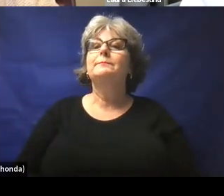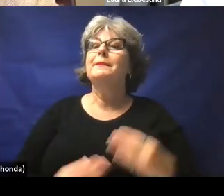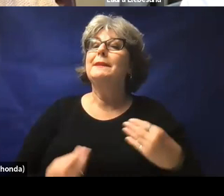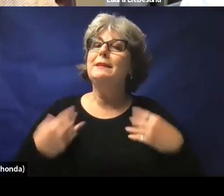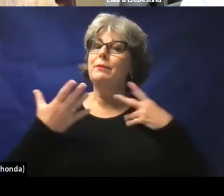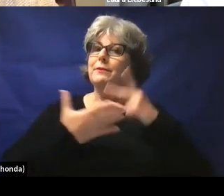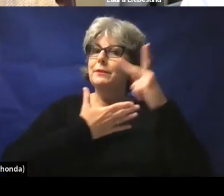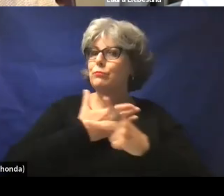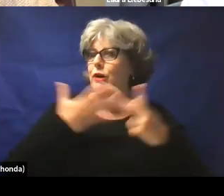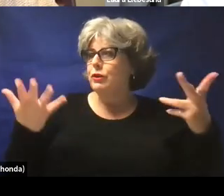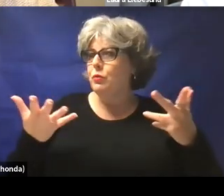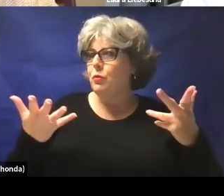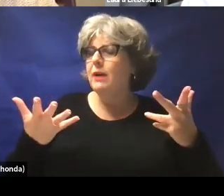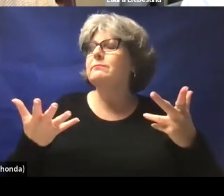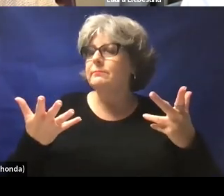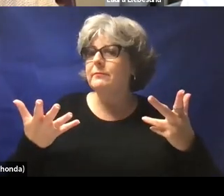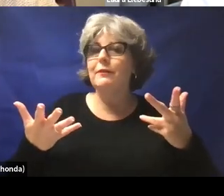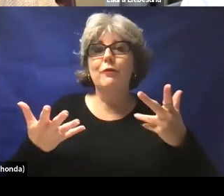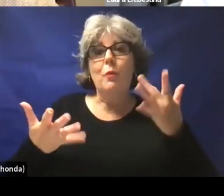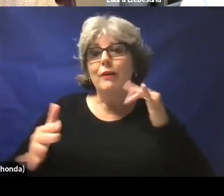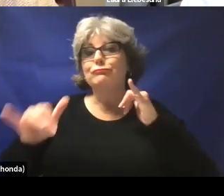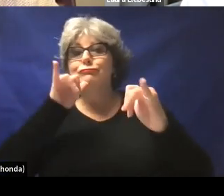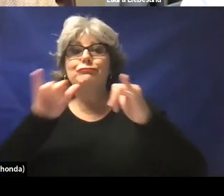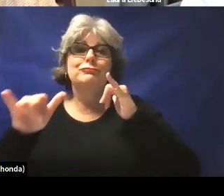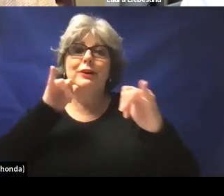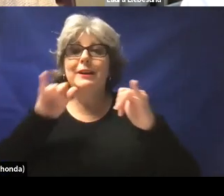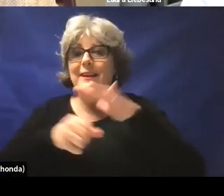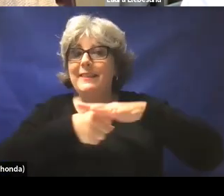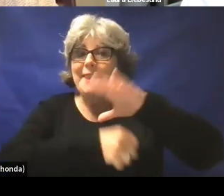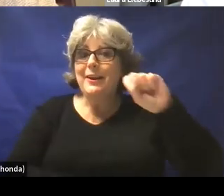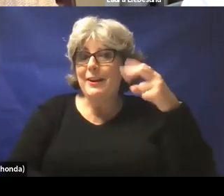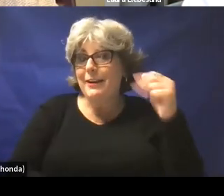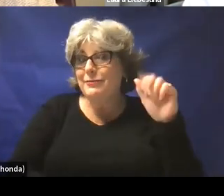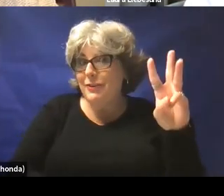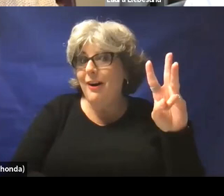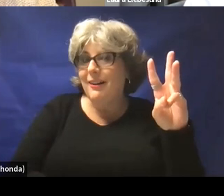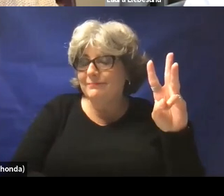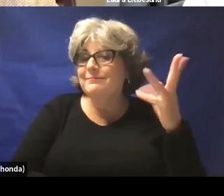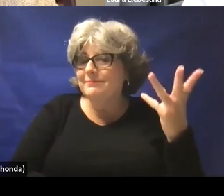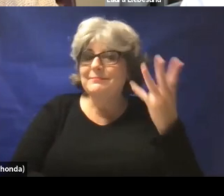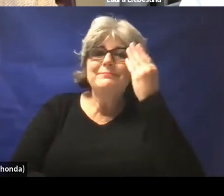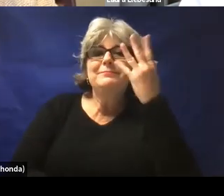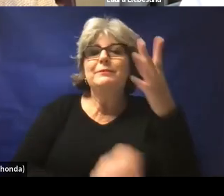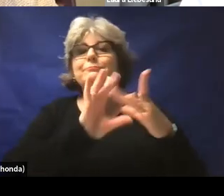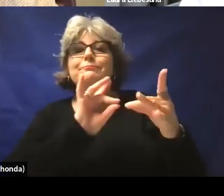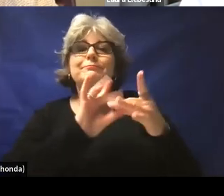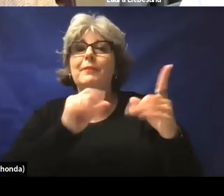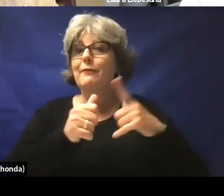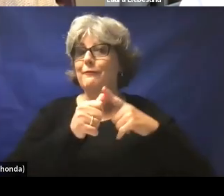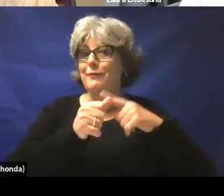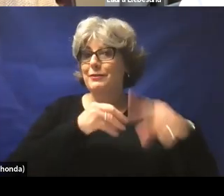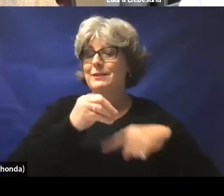for this project, it really came from drinking in the bars of Shaw. And so I wanted to tell you a little bit about first